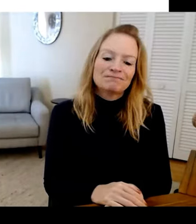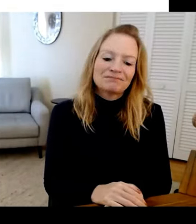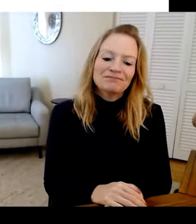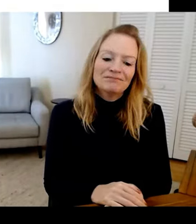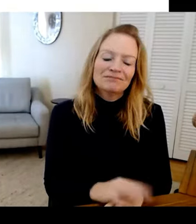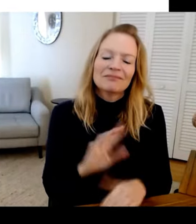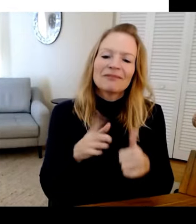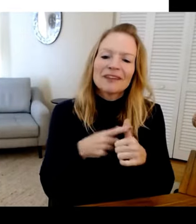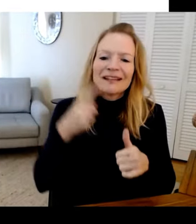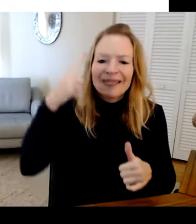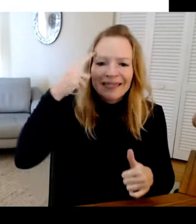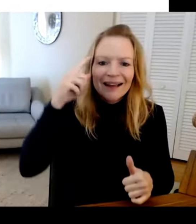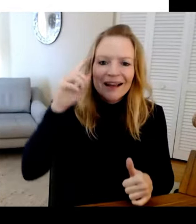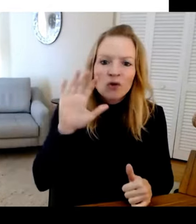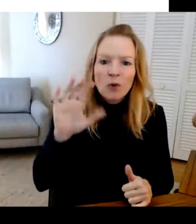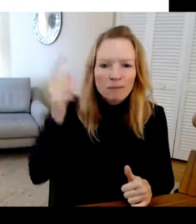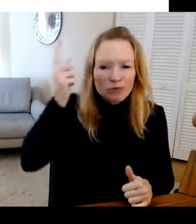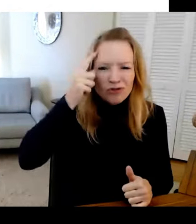study the brain?